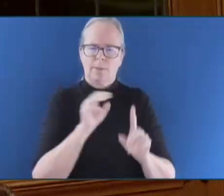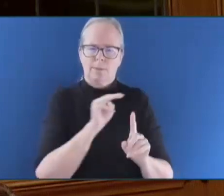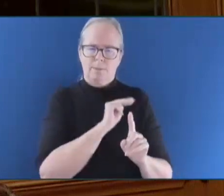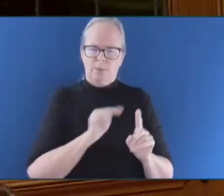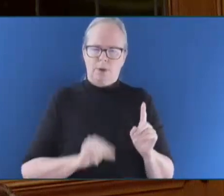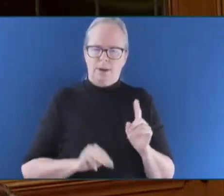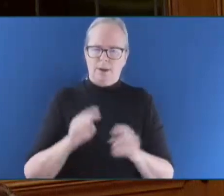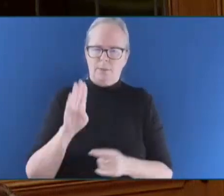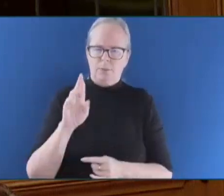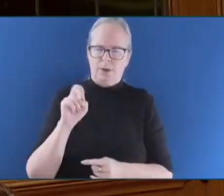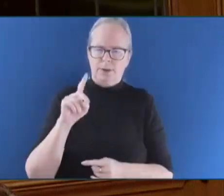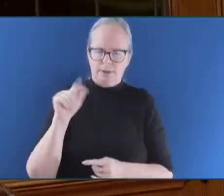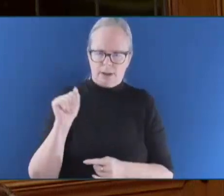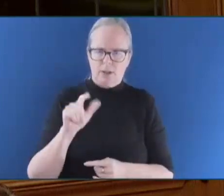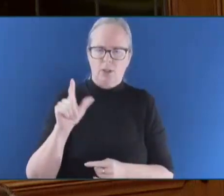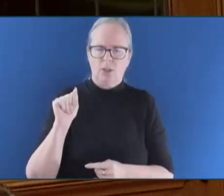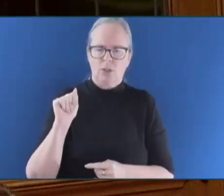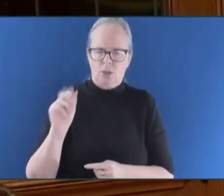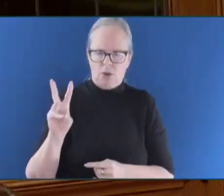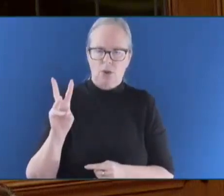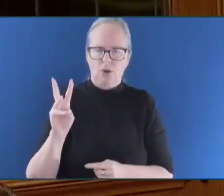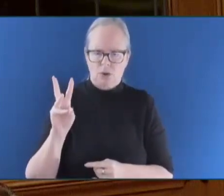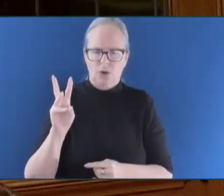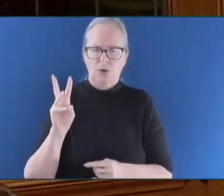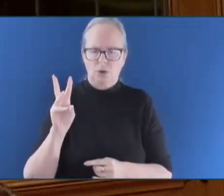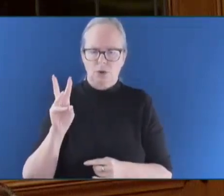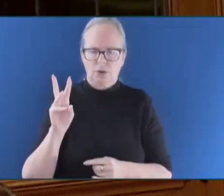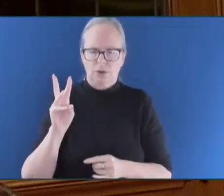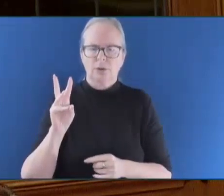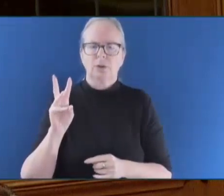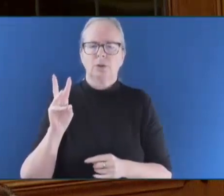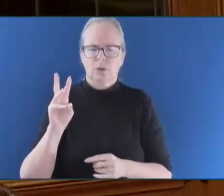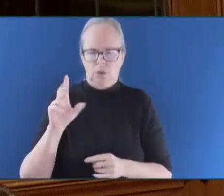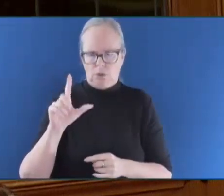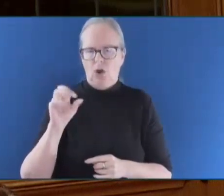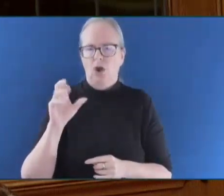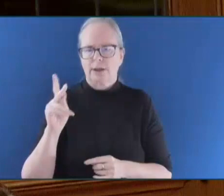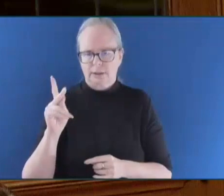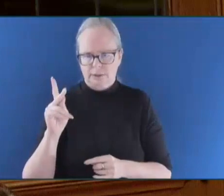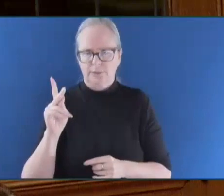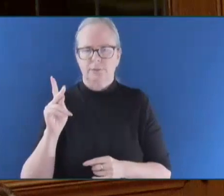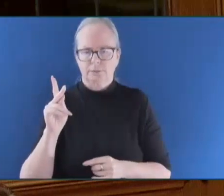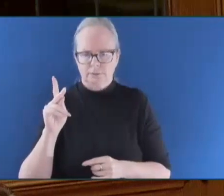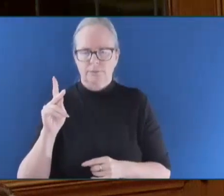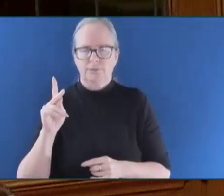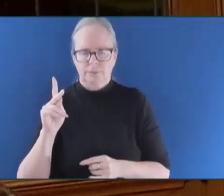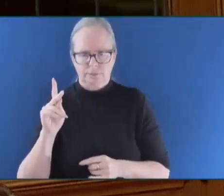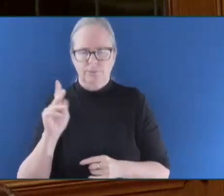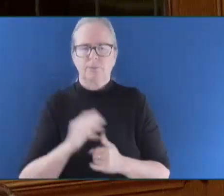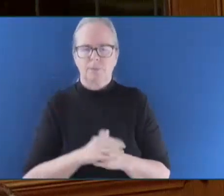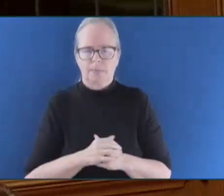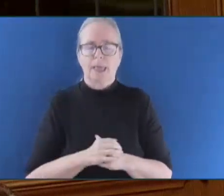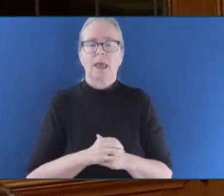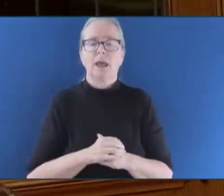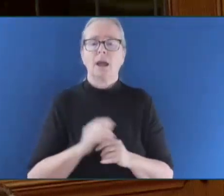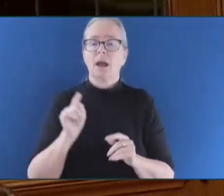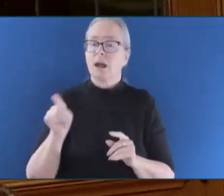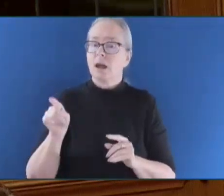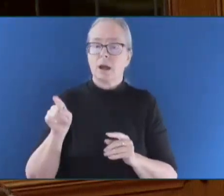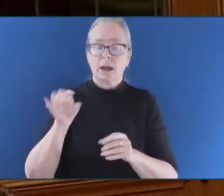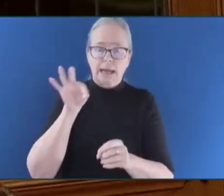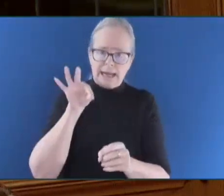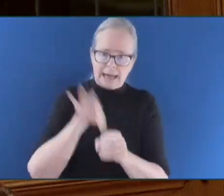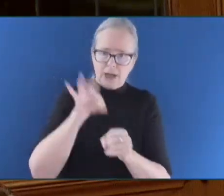Surrey. Mr. Speaker, this NDP government is now taking an extreme authoritarian approach,